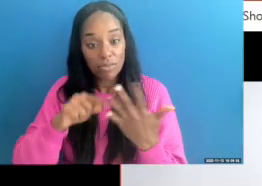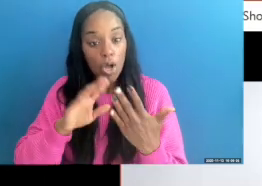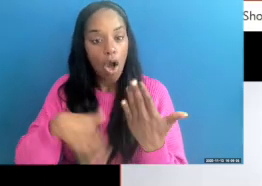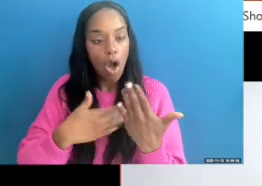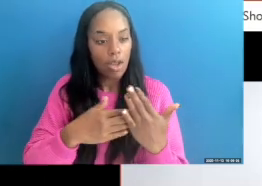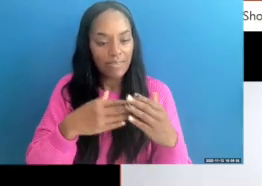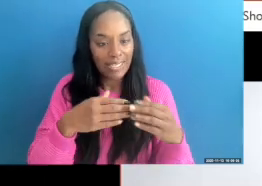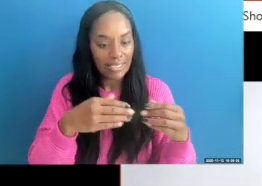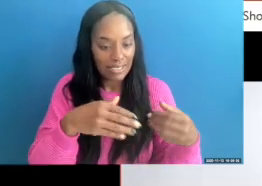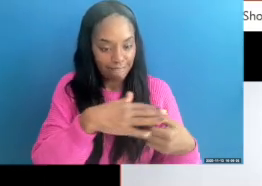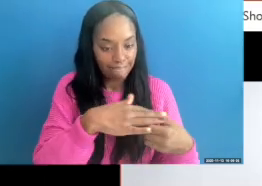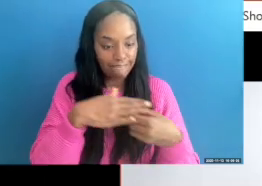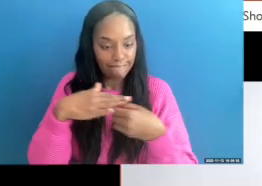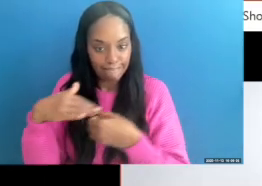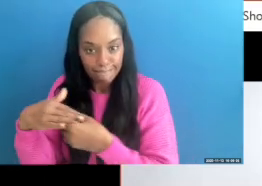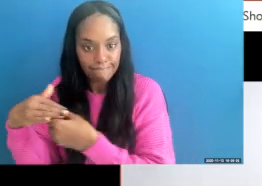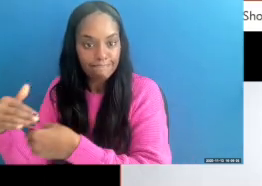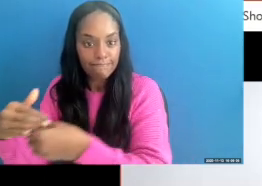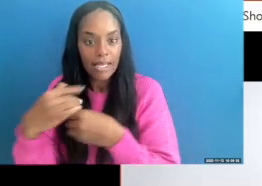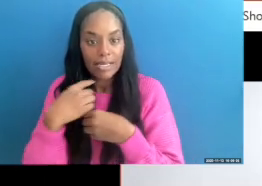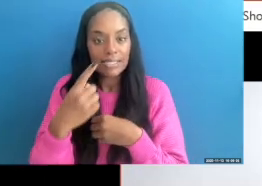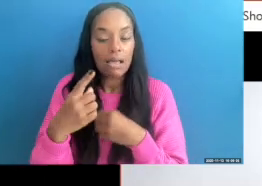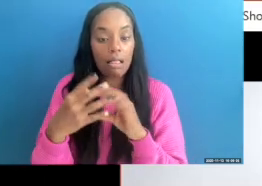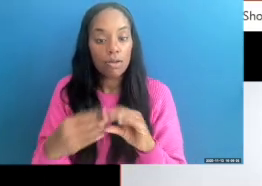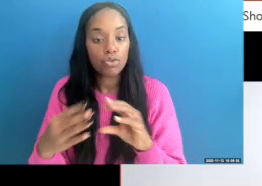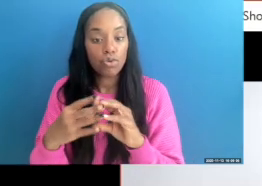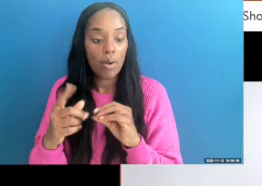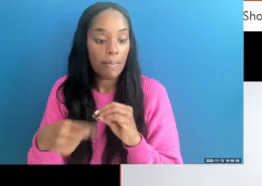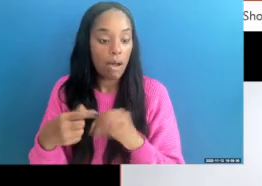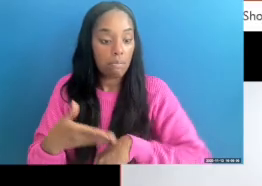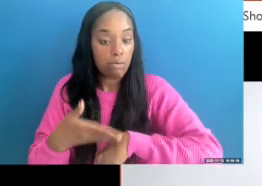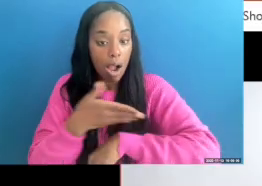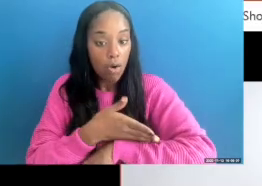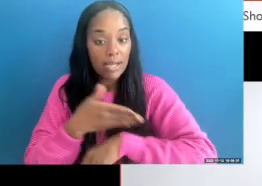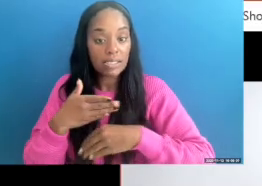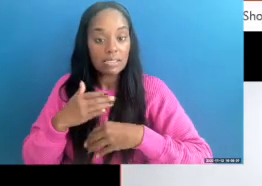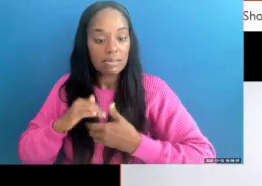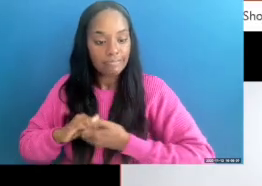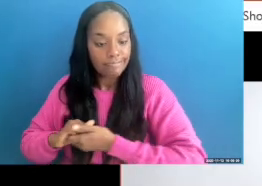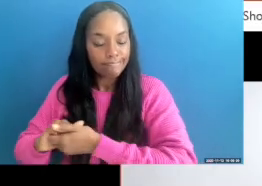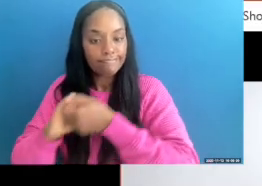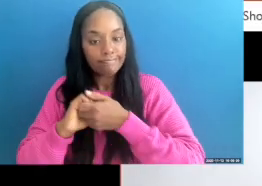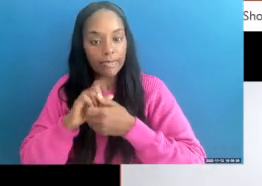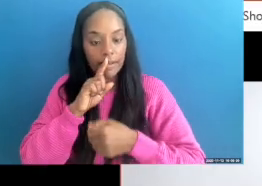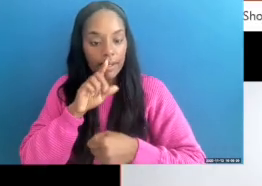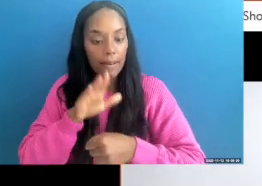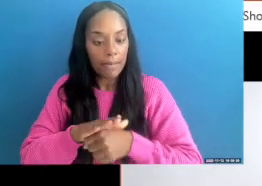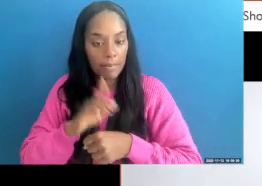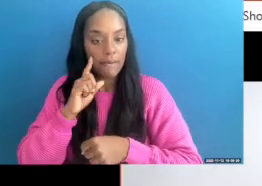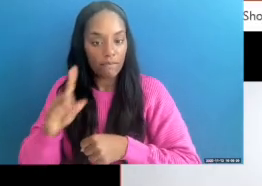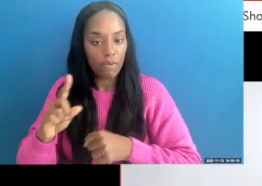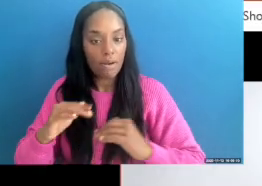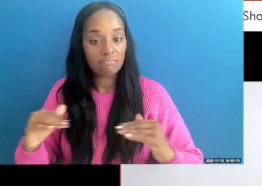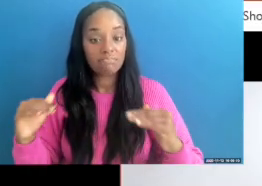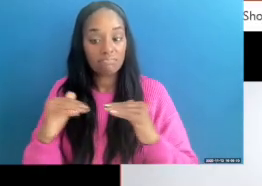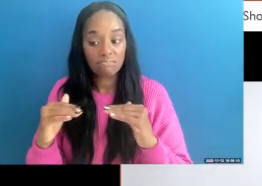story of progress, collaboration, and commitment to equity, one that continues